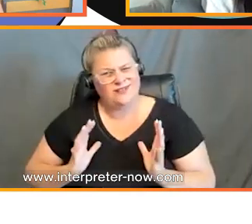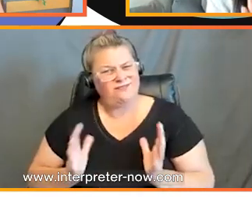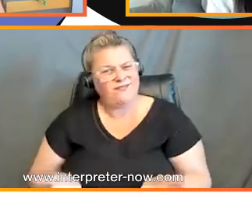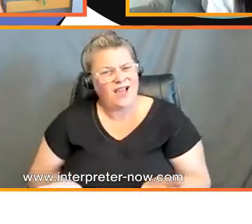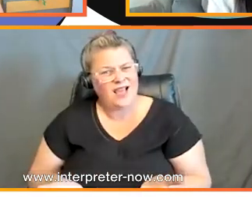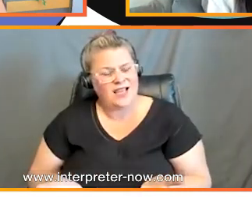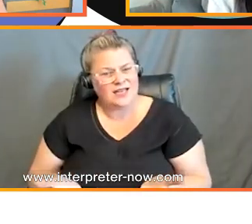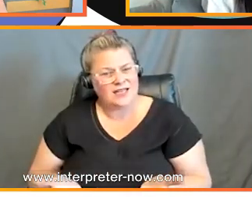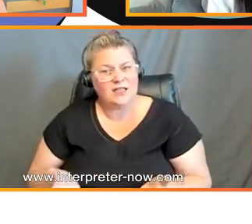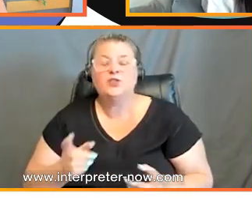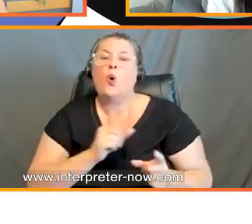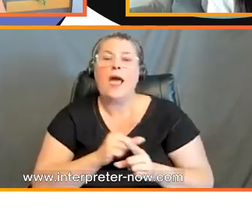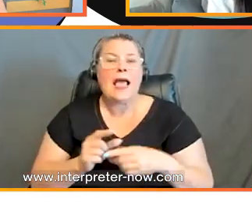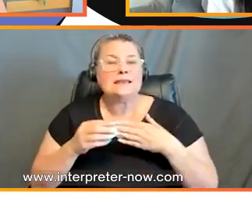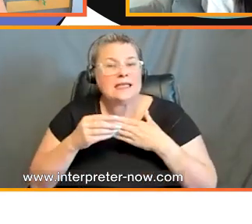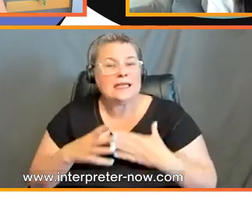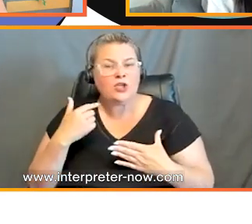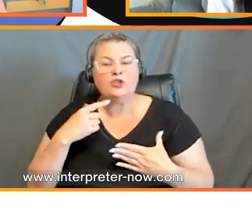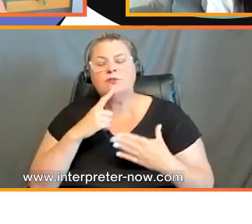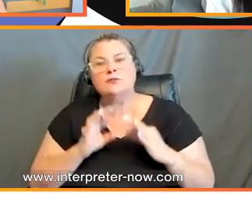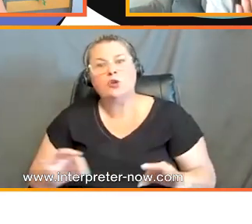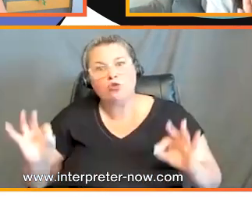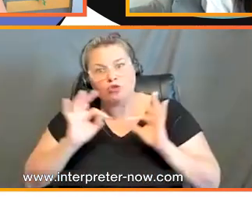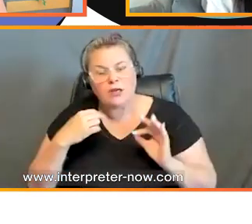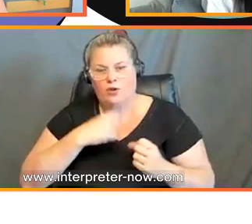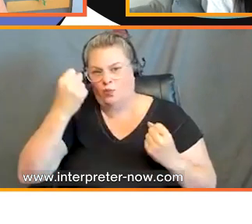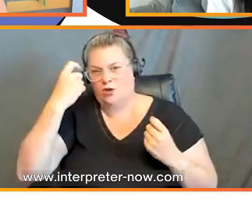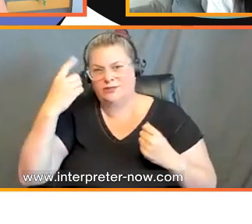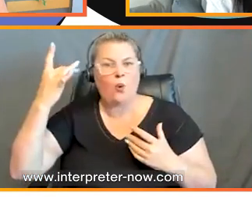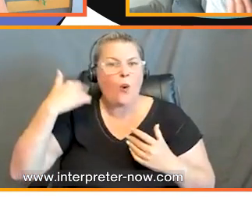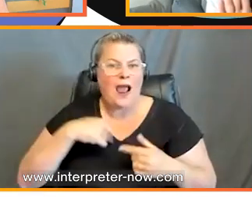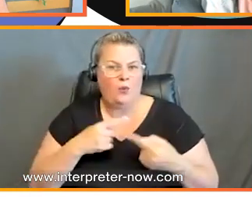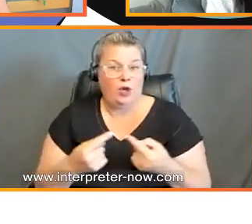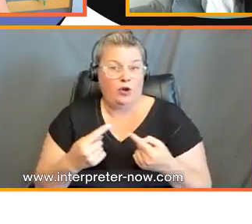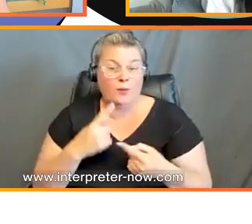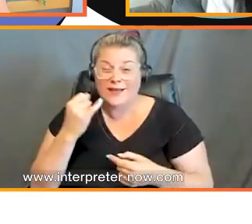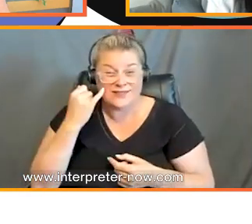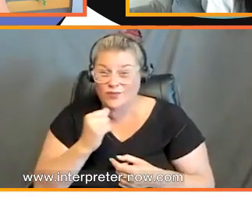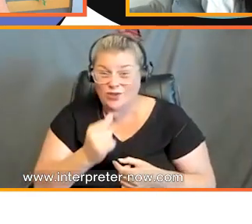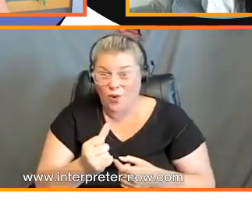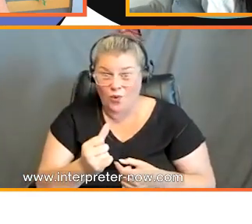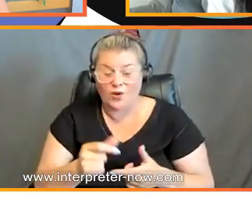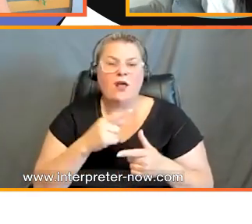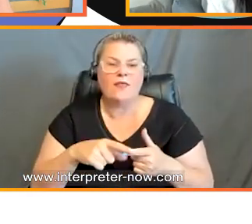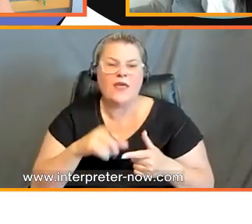it's so critical that we understand why we hurt, because if we don't, it will show up in how we lead.